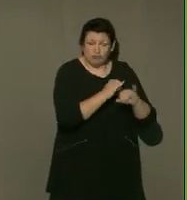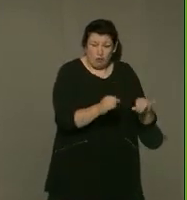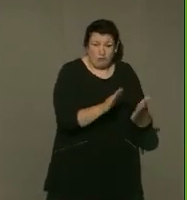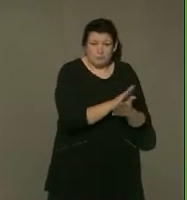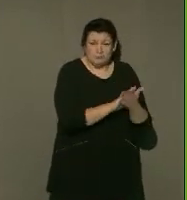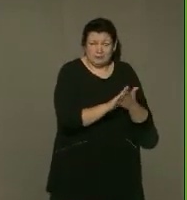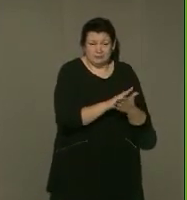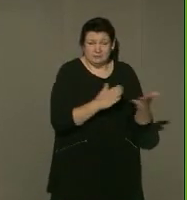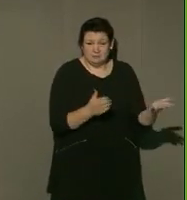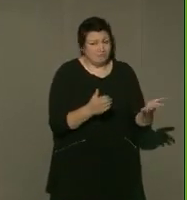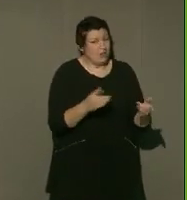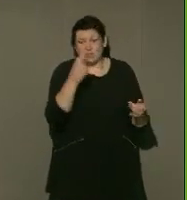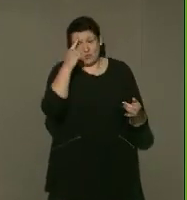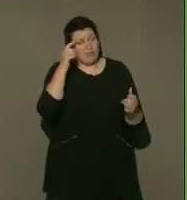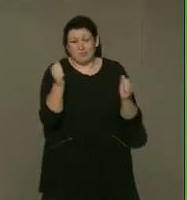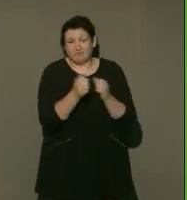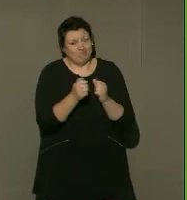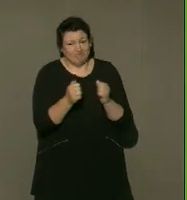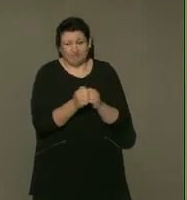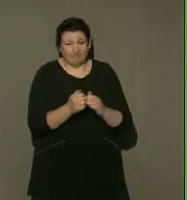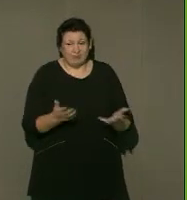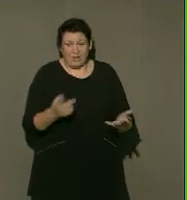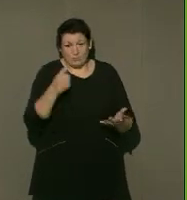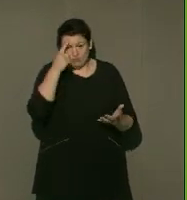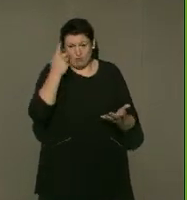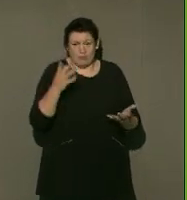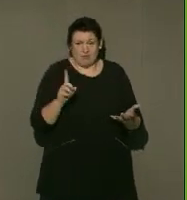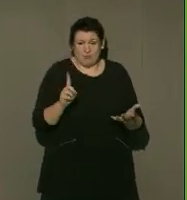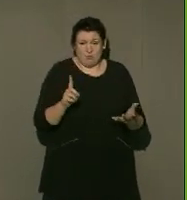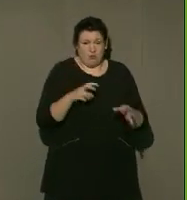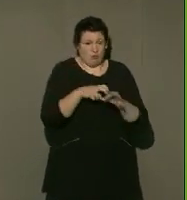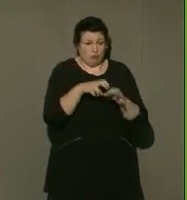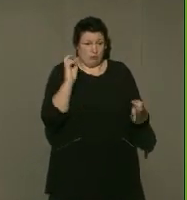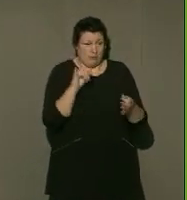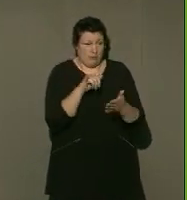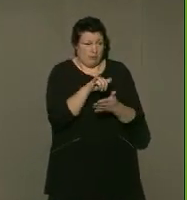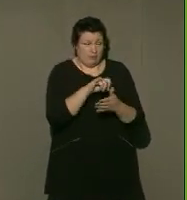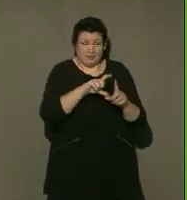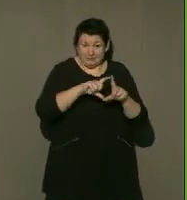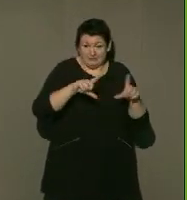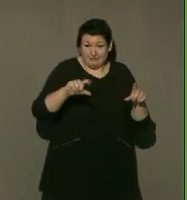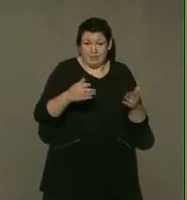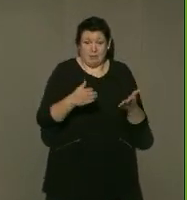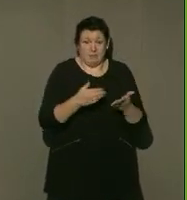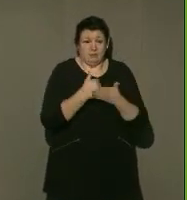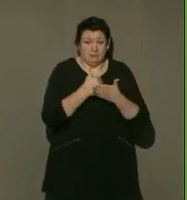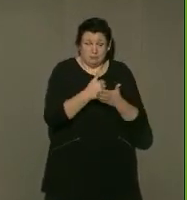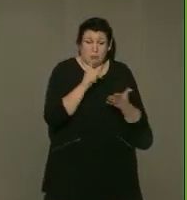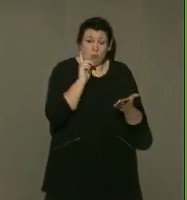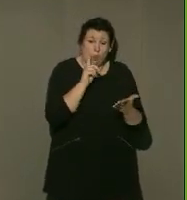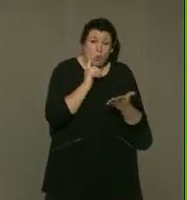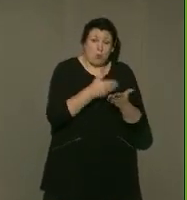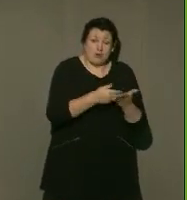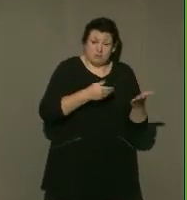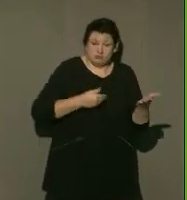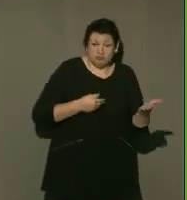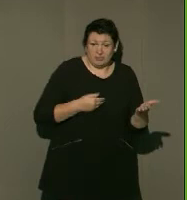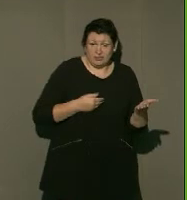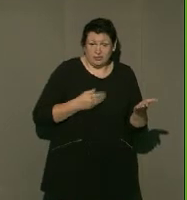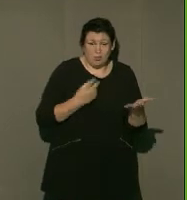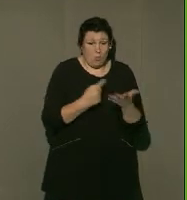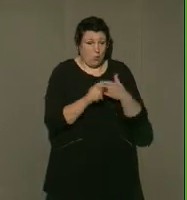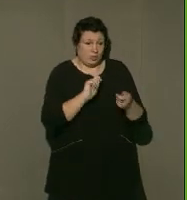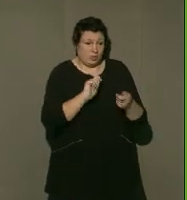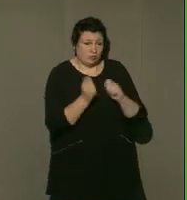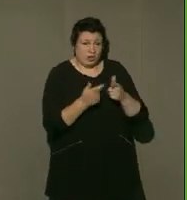does not. It doesn't remove the statement of support for women's rights. It changes some of the language used in